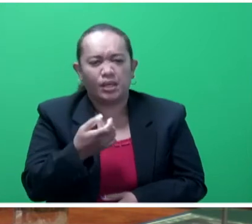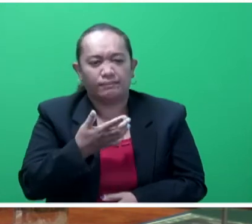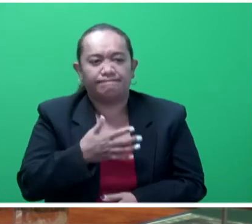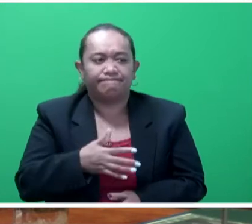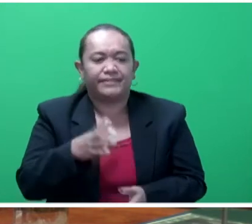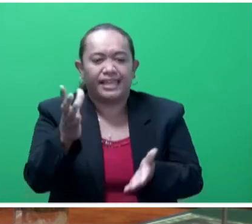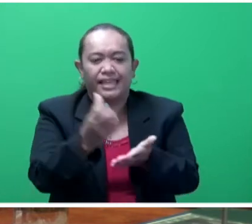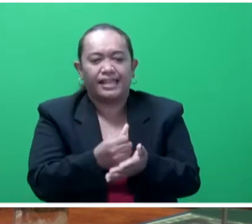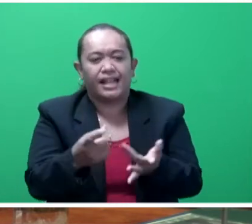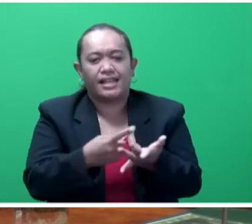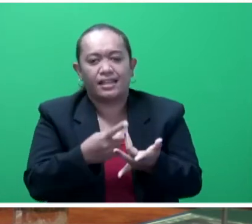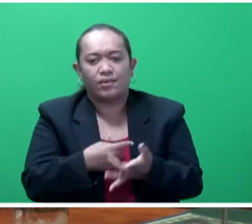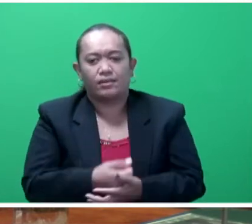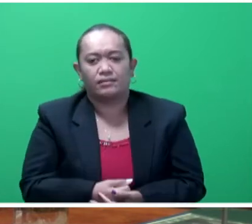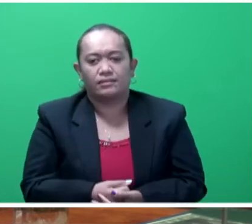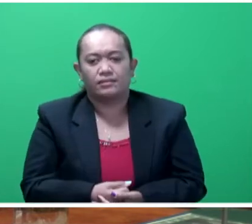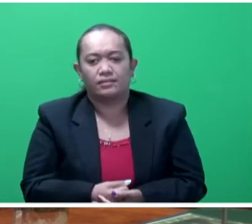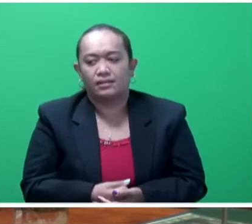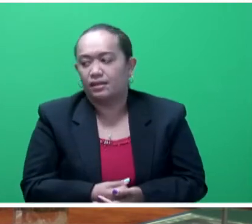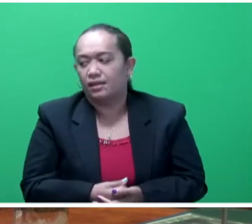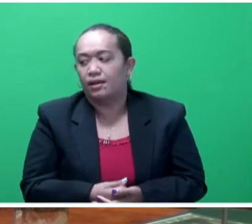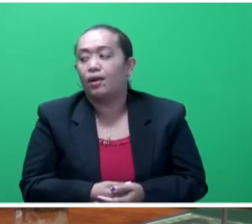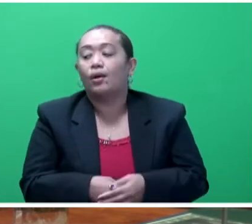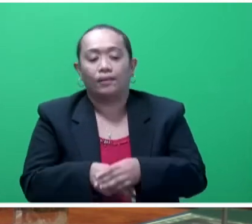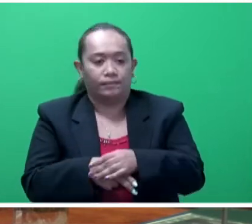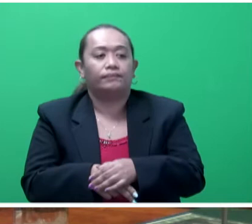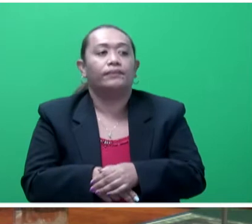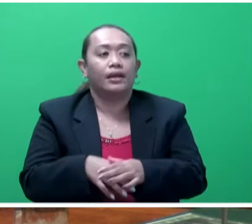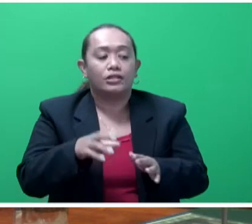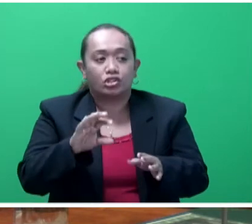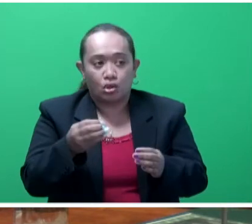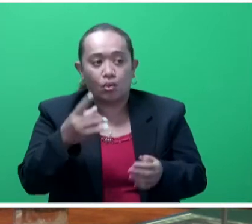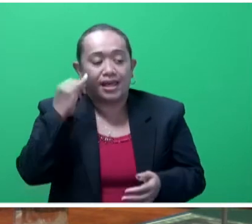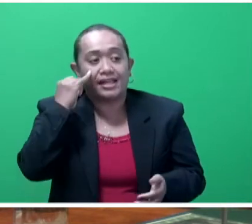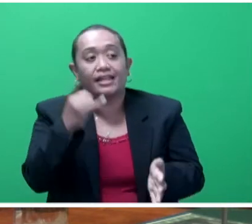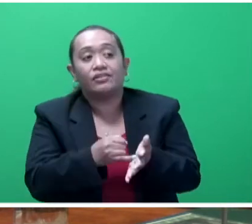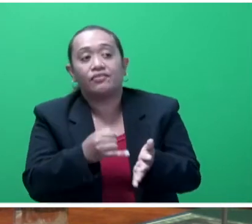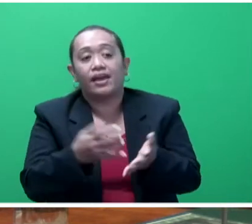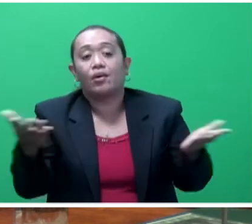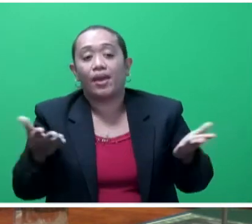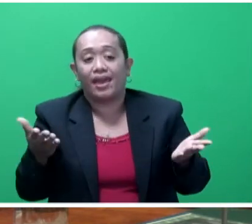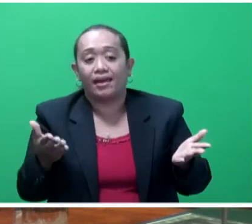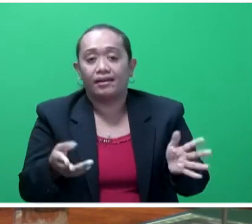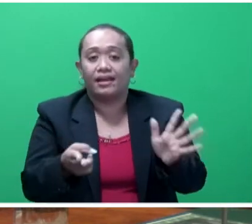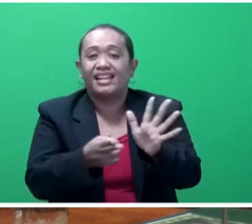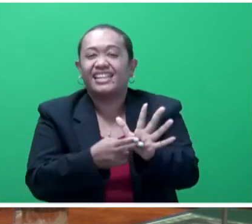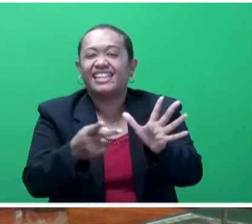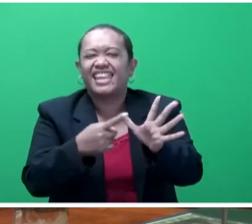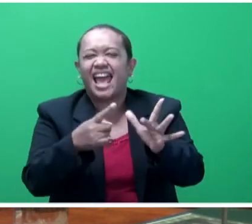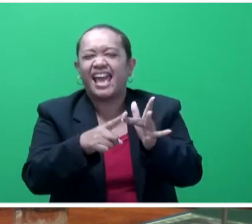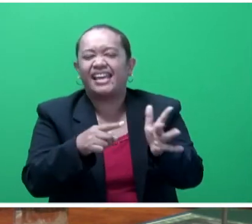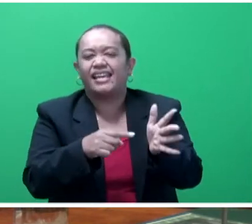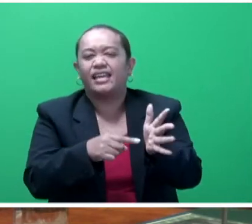community. They have identified a residential building at Naitoni Road in Navua, which is a